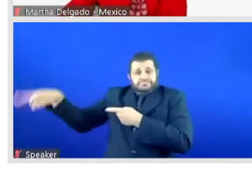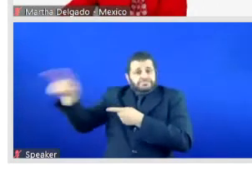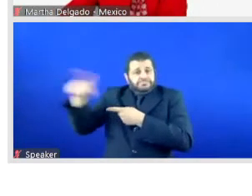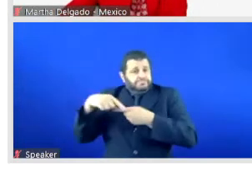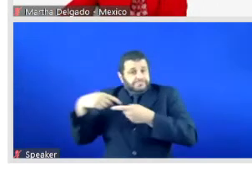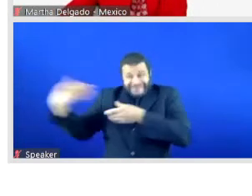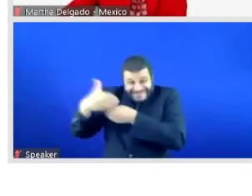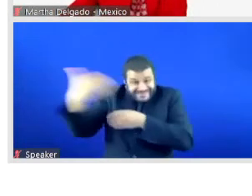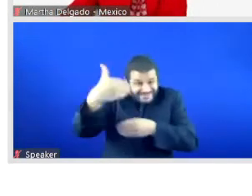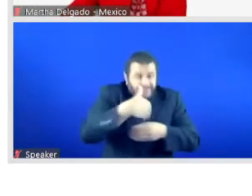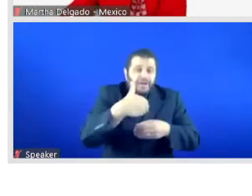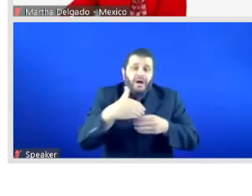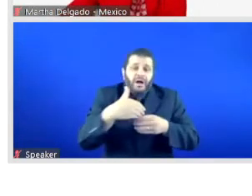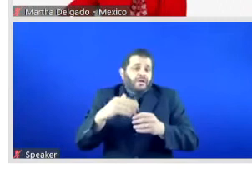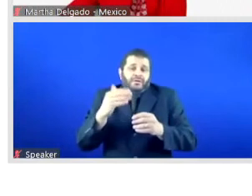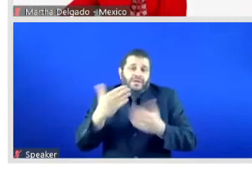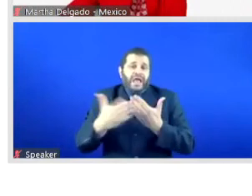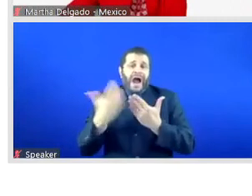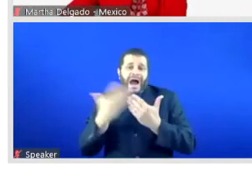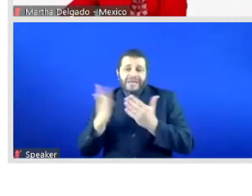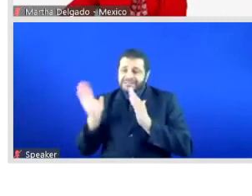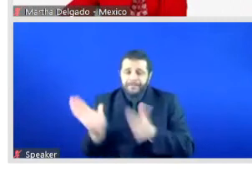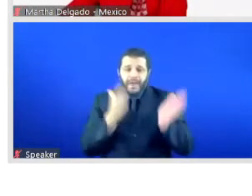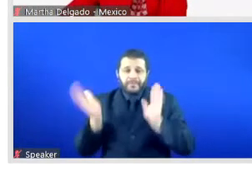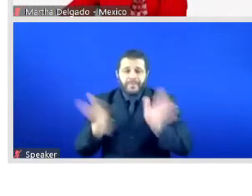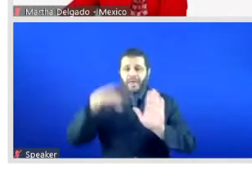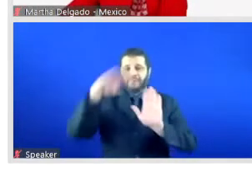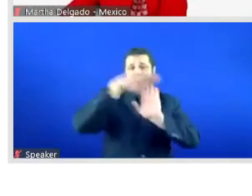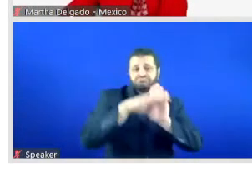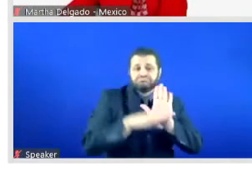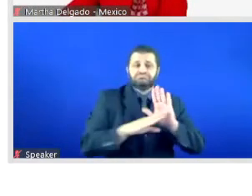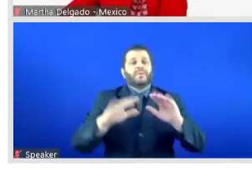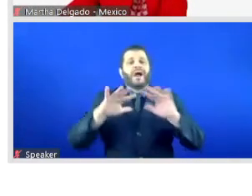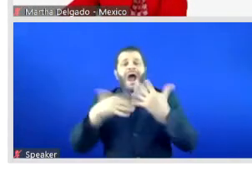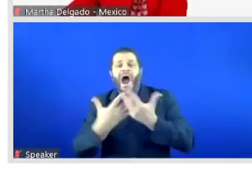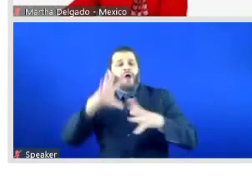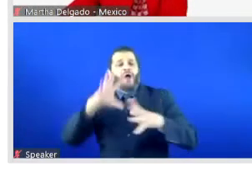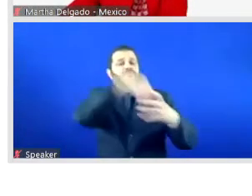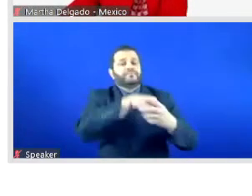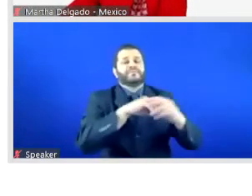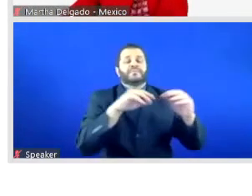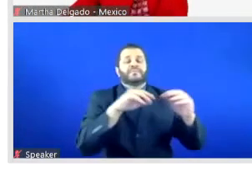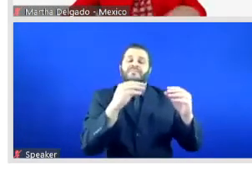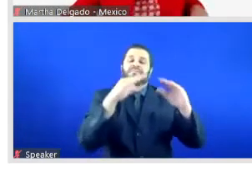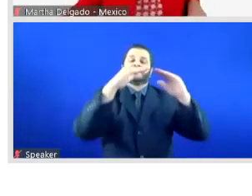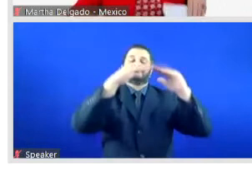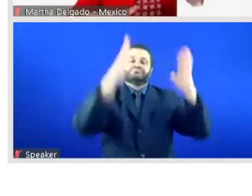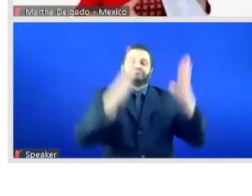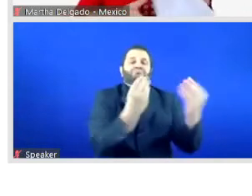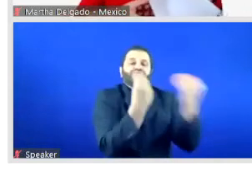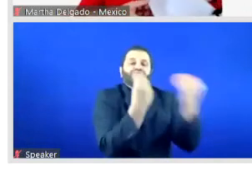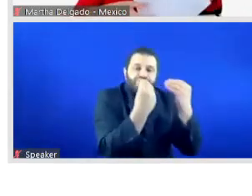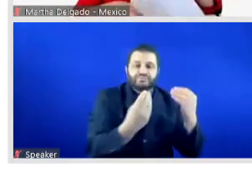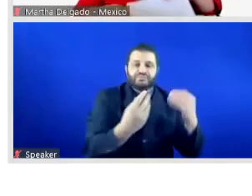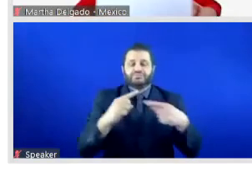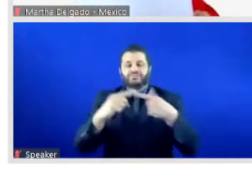for bringing such a discussion at this point, at this moment. Thank you. Thank you. Thank you very much,